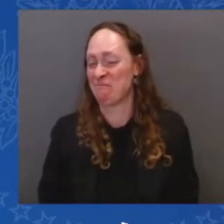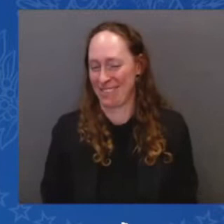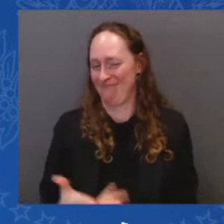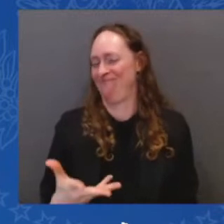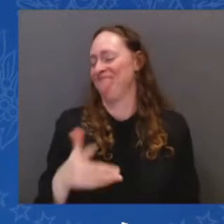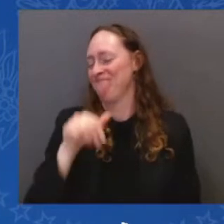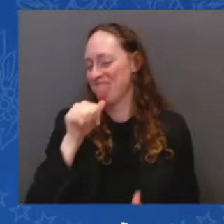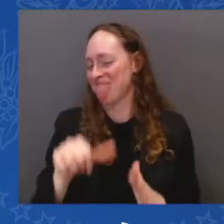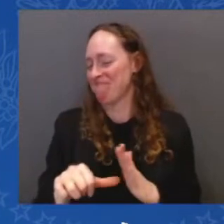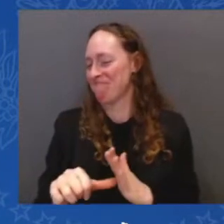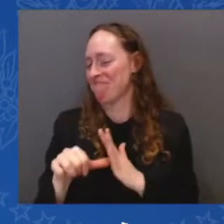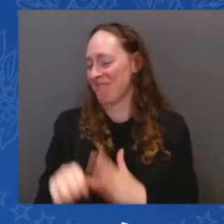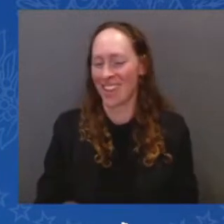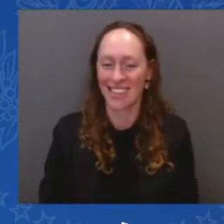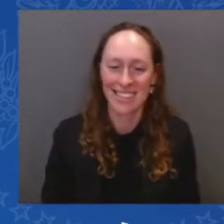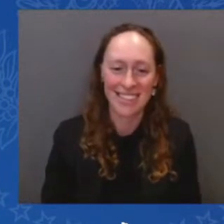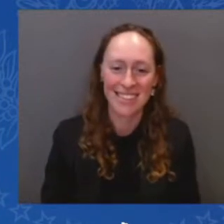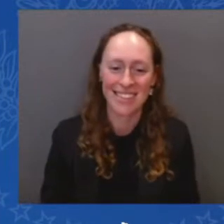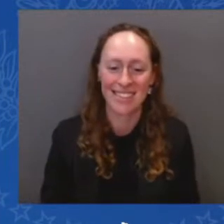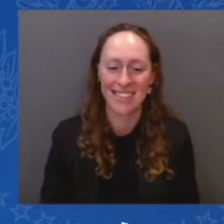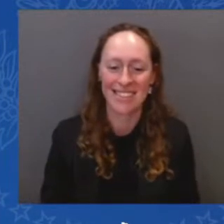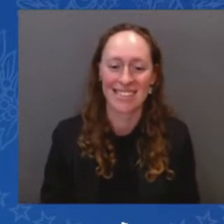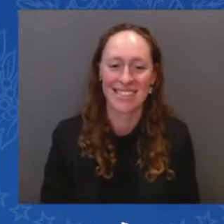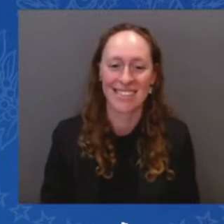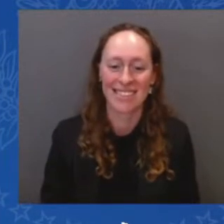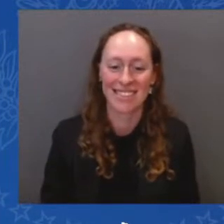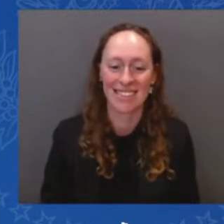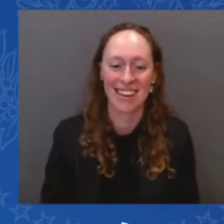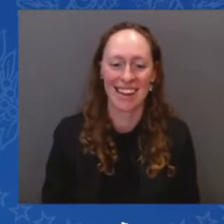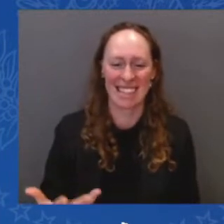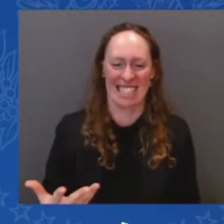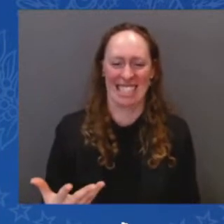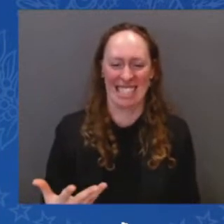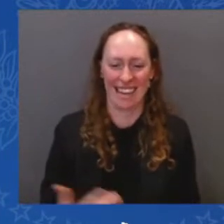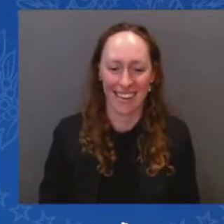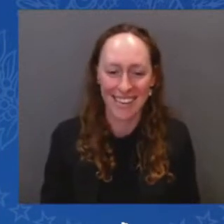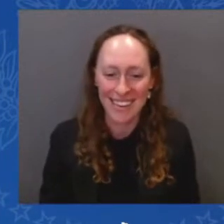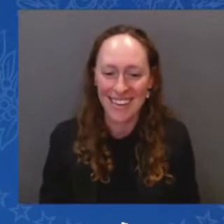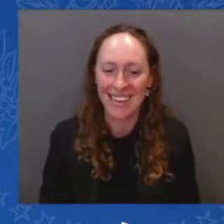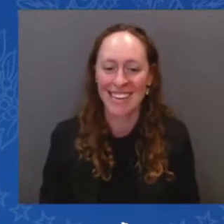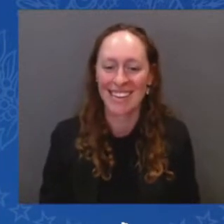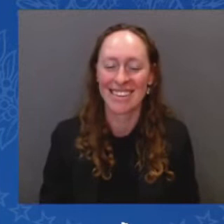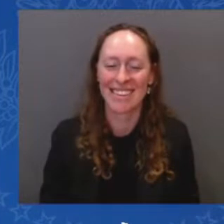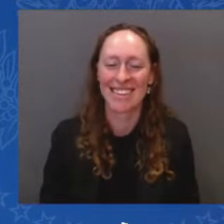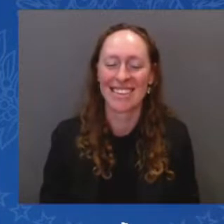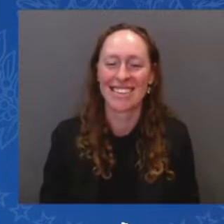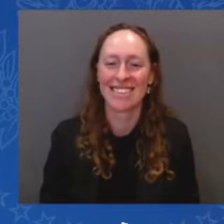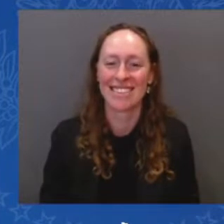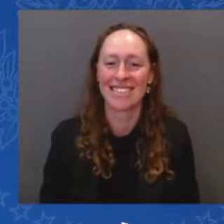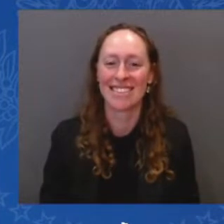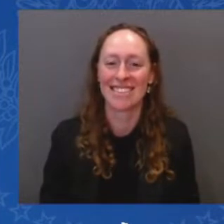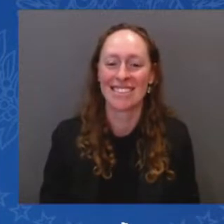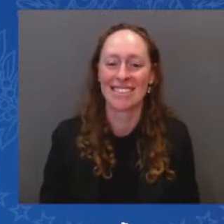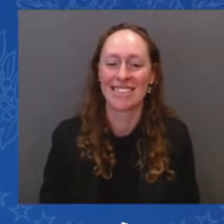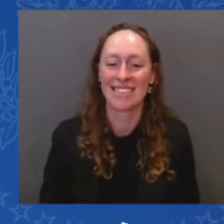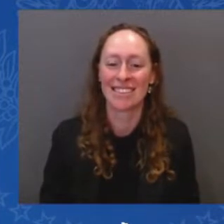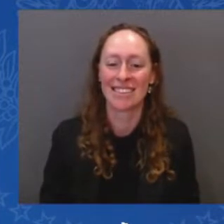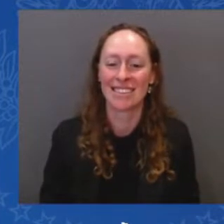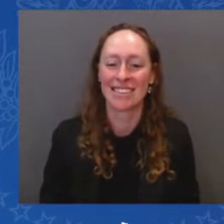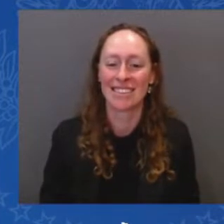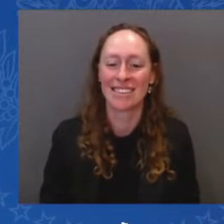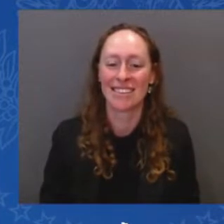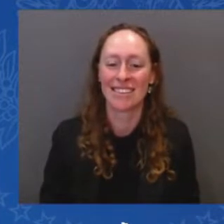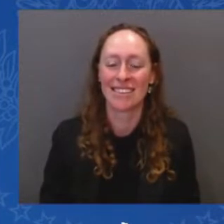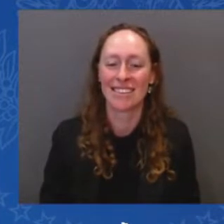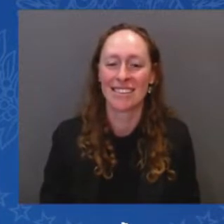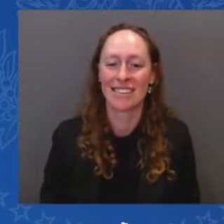not sure what to make of that. But I was made an honorary member of the class of 1980 from West Point, so all the West Point classmates, maybe we could hear from